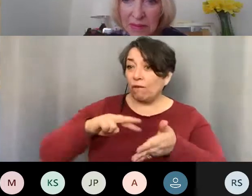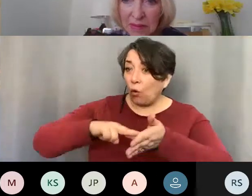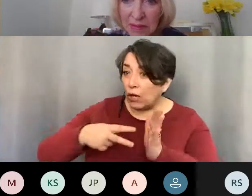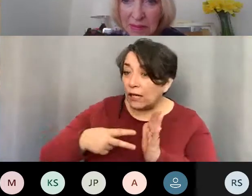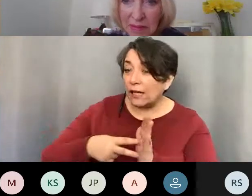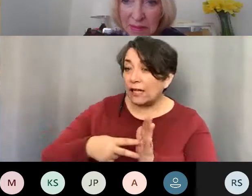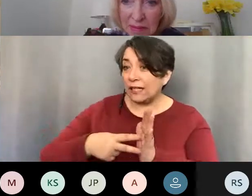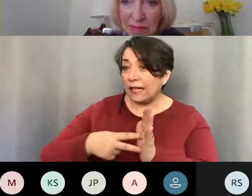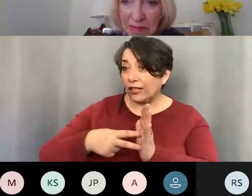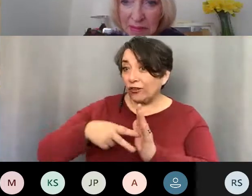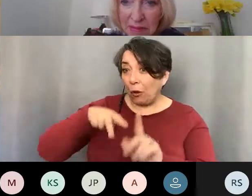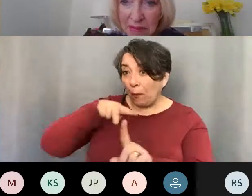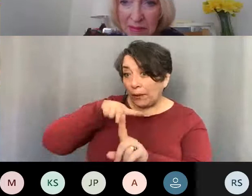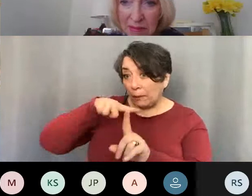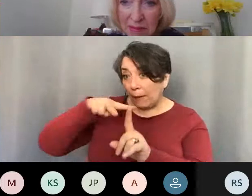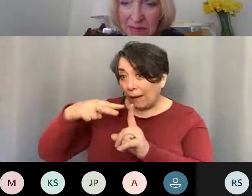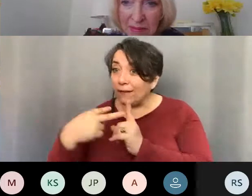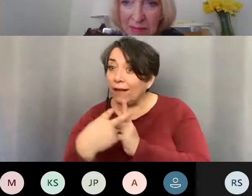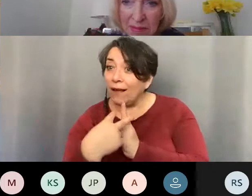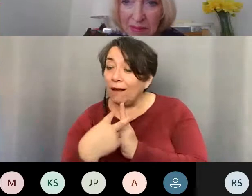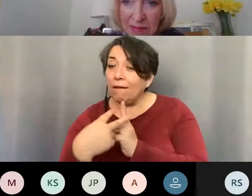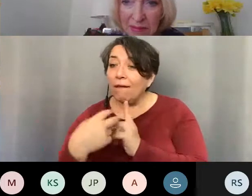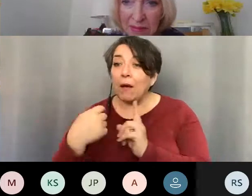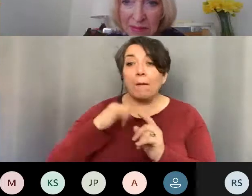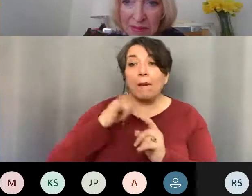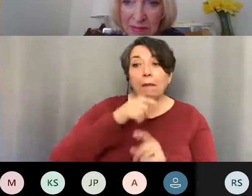but maybe it isn't psychologically.